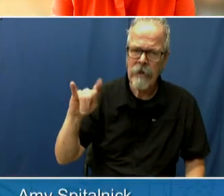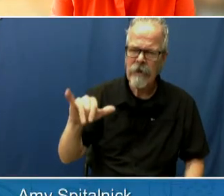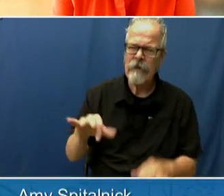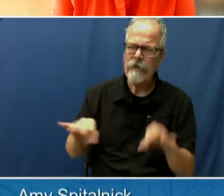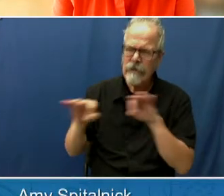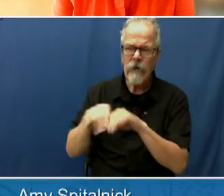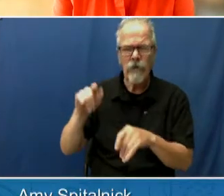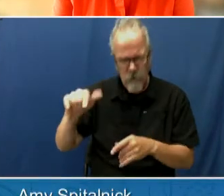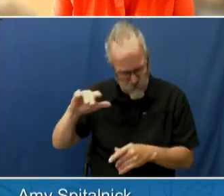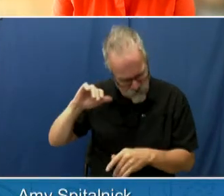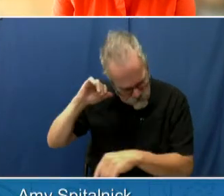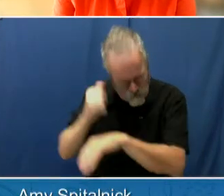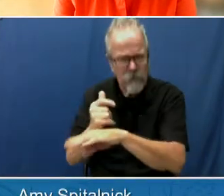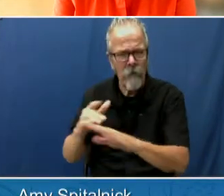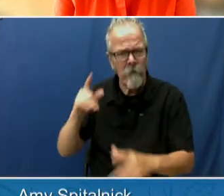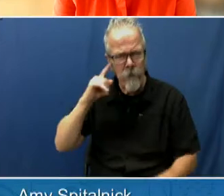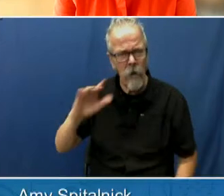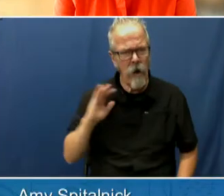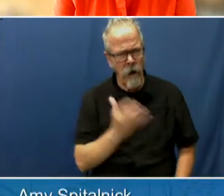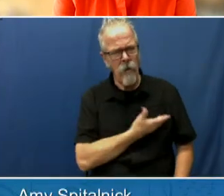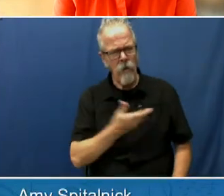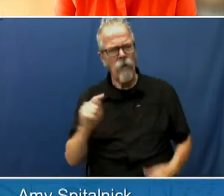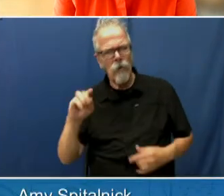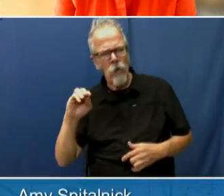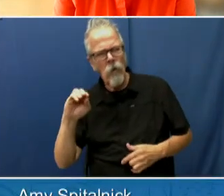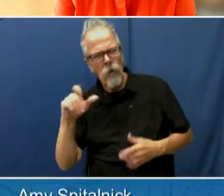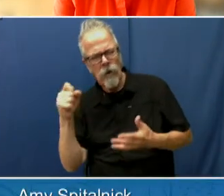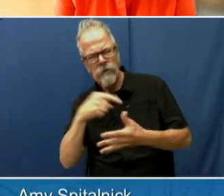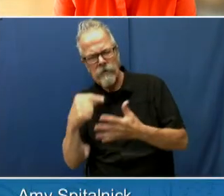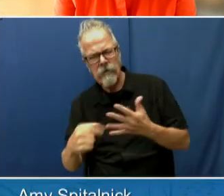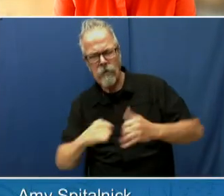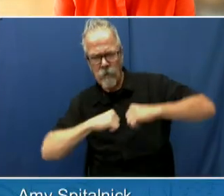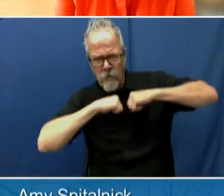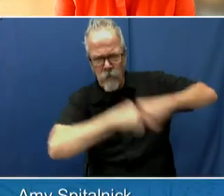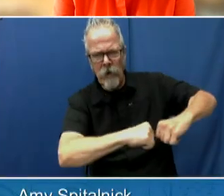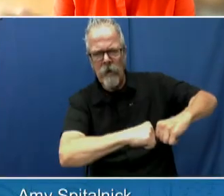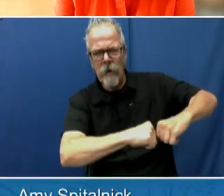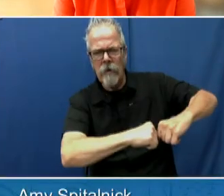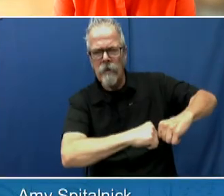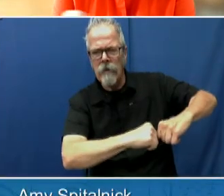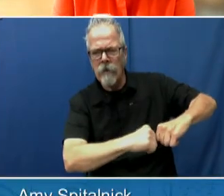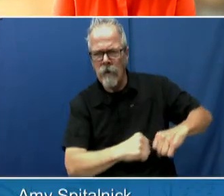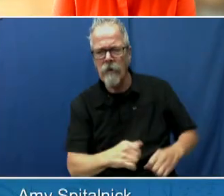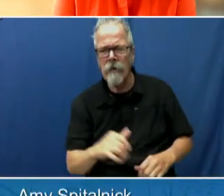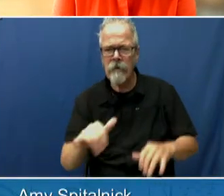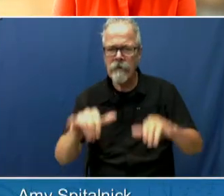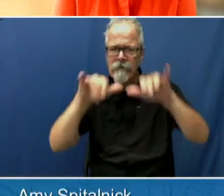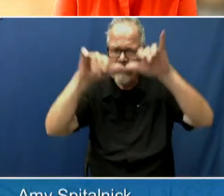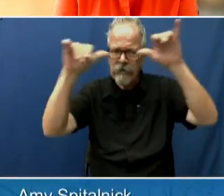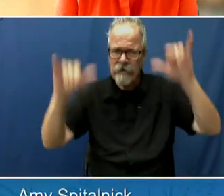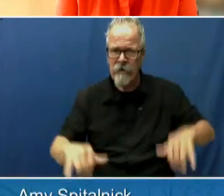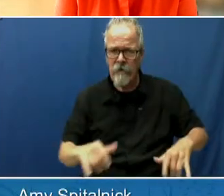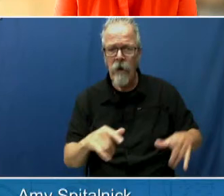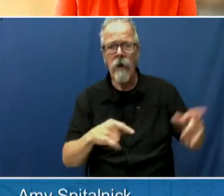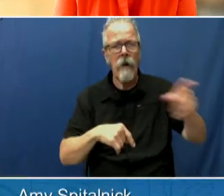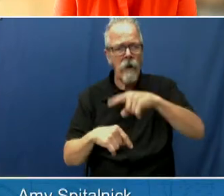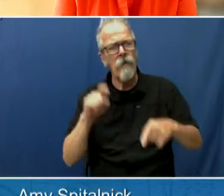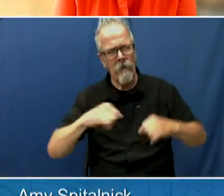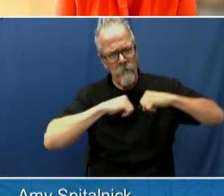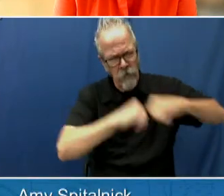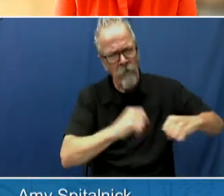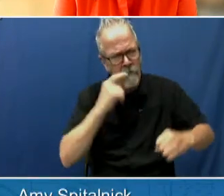sort of accountability, to reform and protect our system so that it actually works for everyone. It can't just fall to